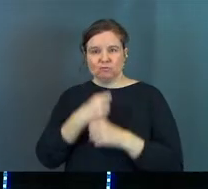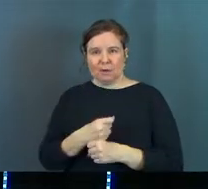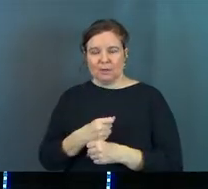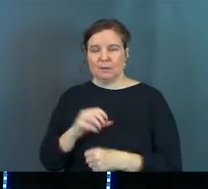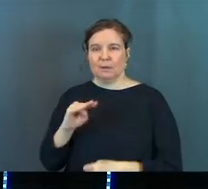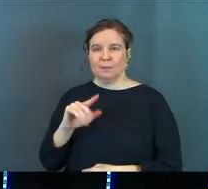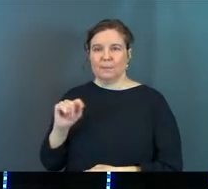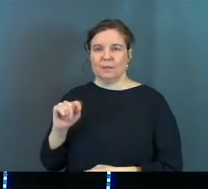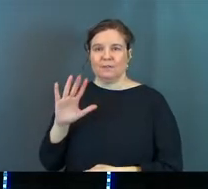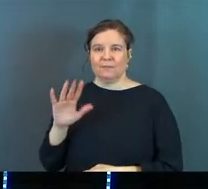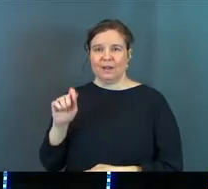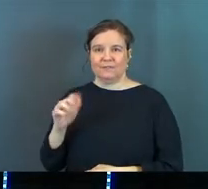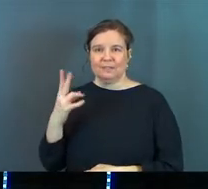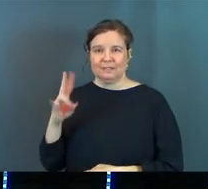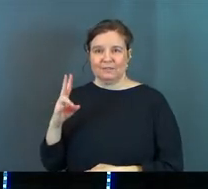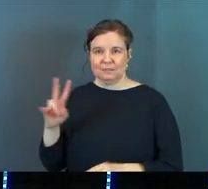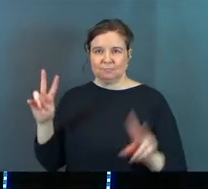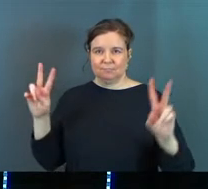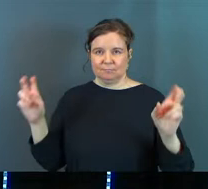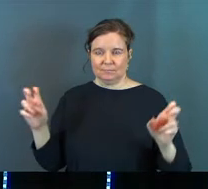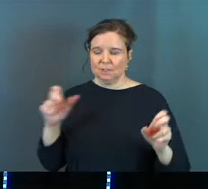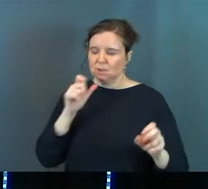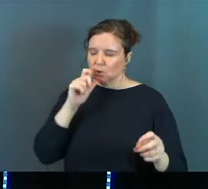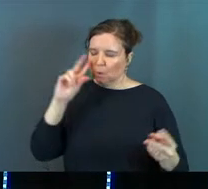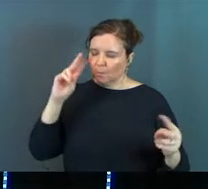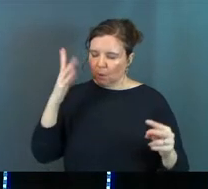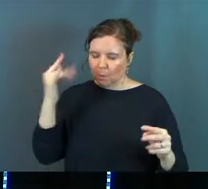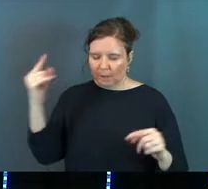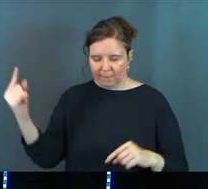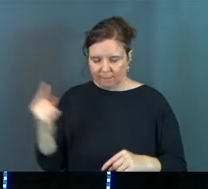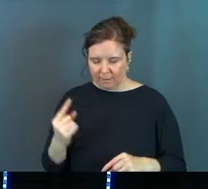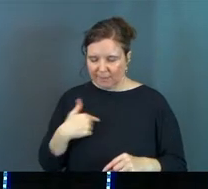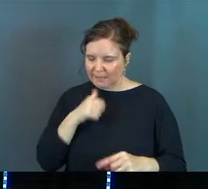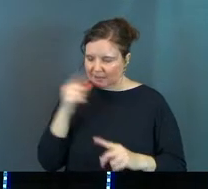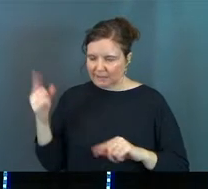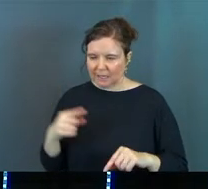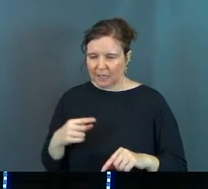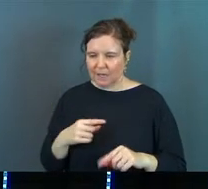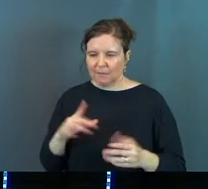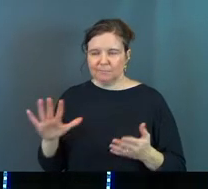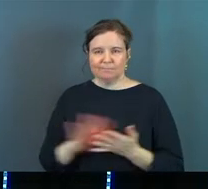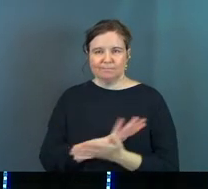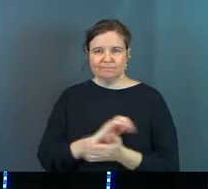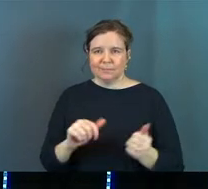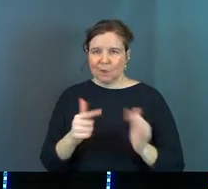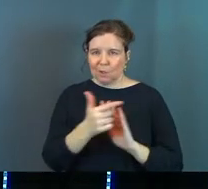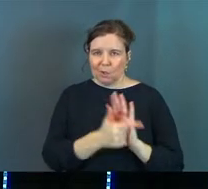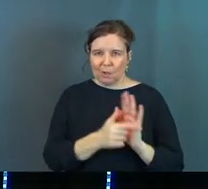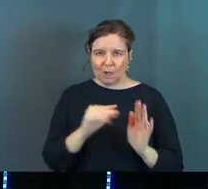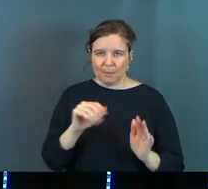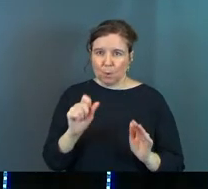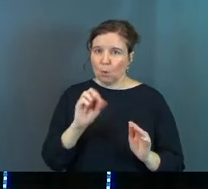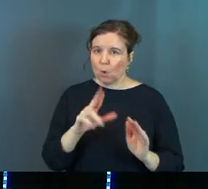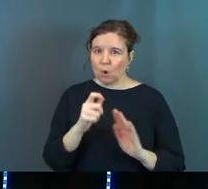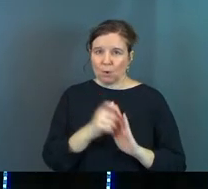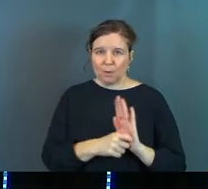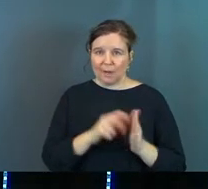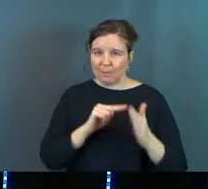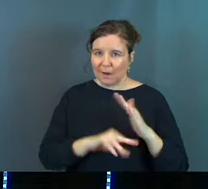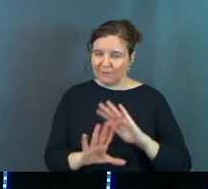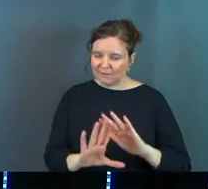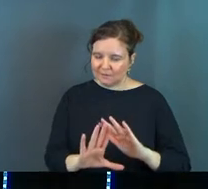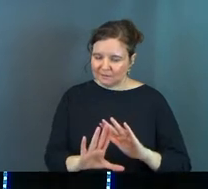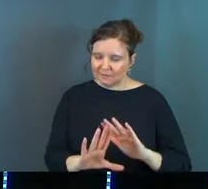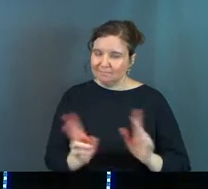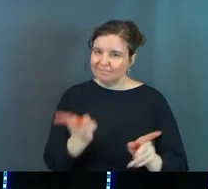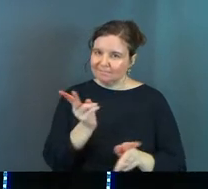Matthew 5:17, Jesus says, don't misunderstand why I've come. I did not come to abolish the law of Moses or the writings of the prophets. He's talking